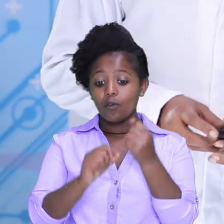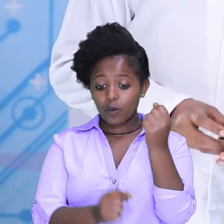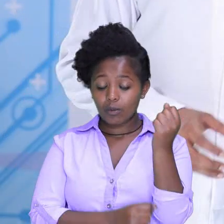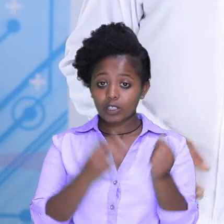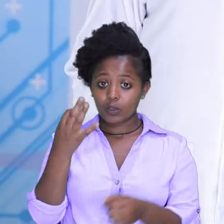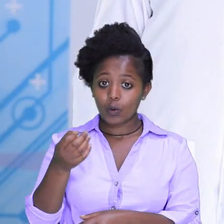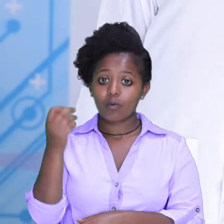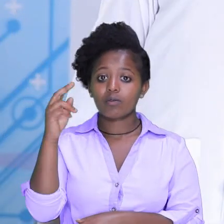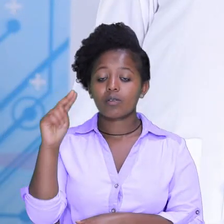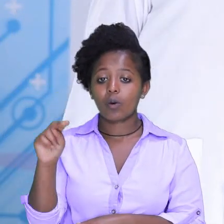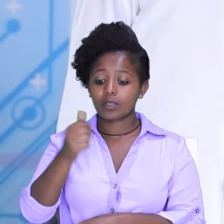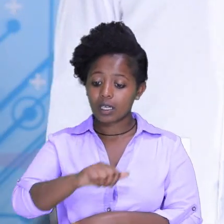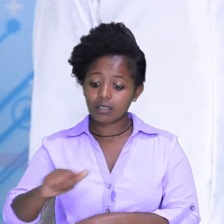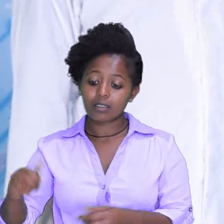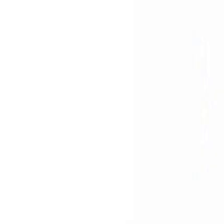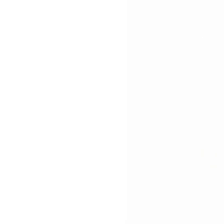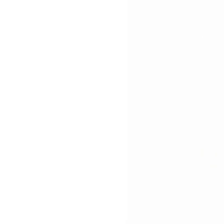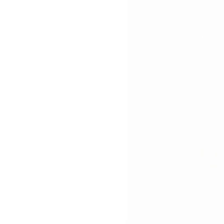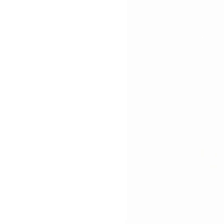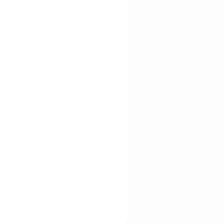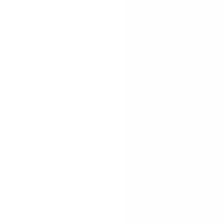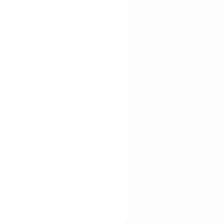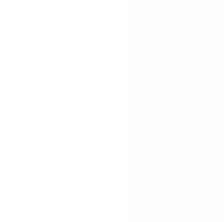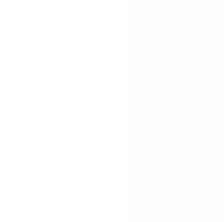Atlantic Treaty Organization.